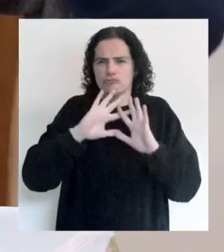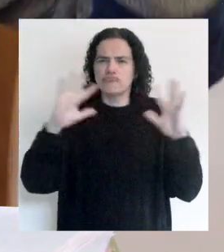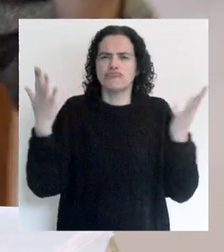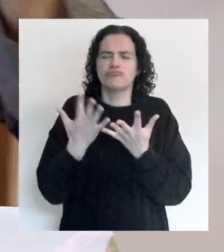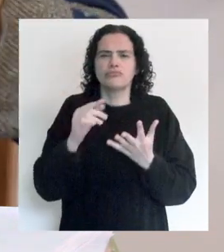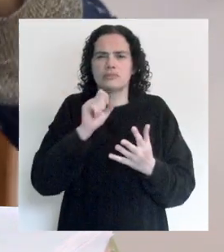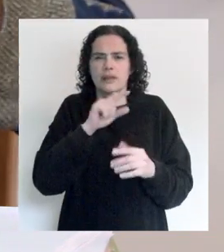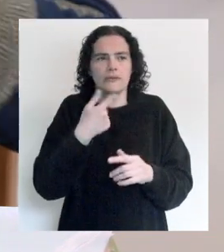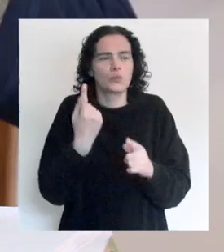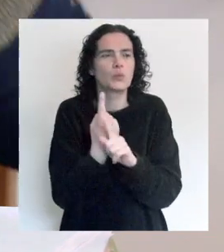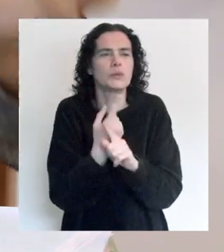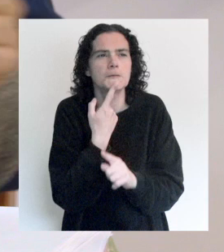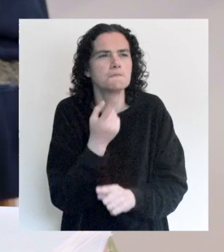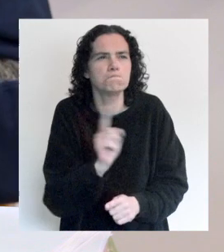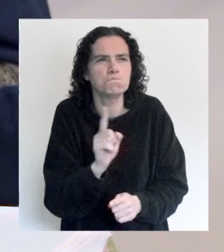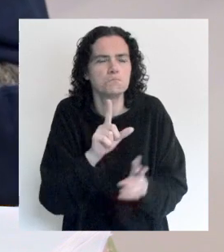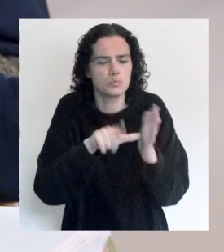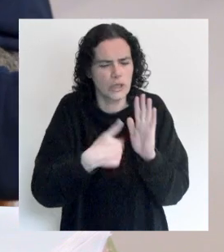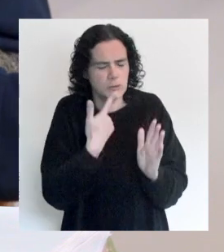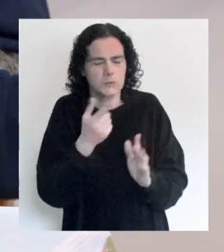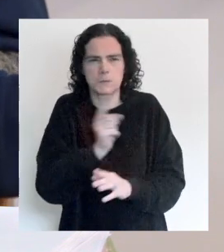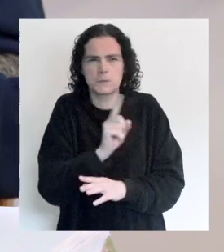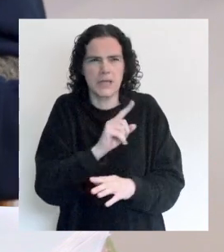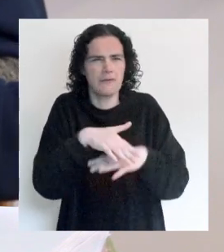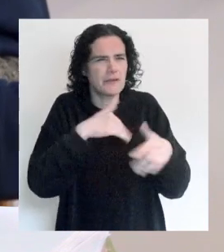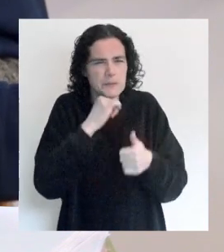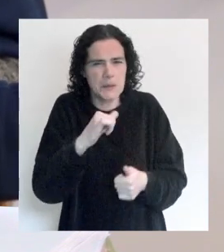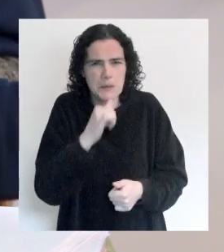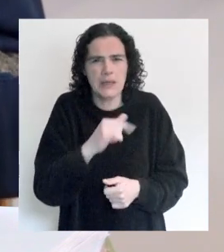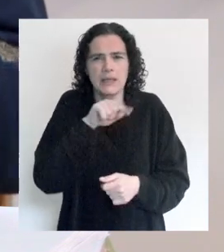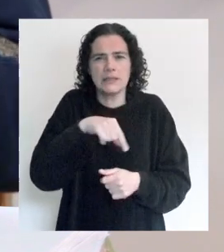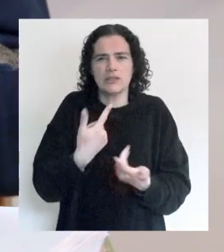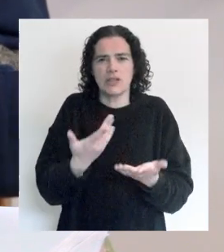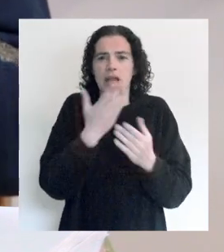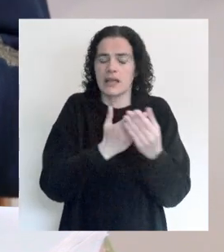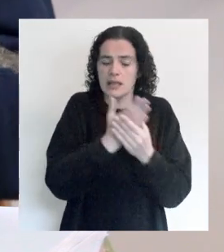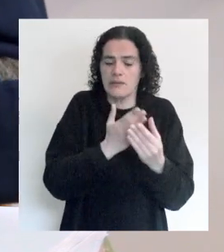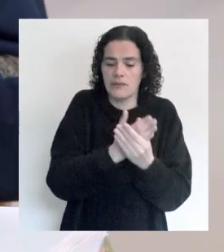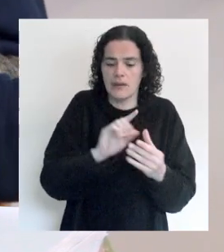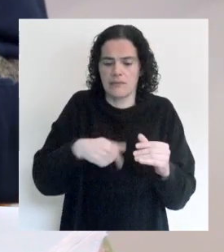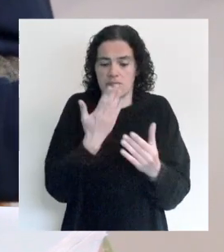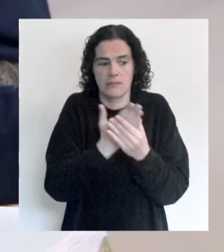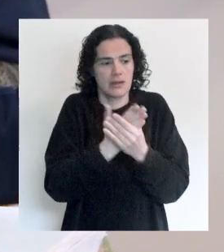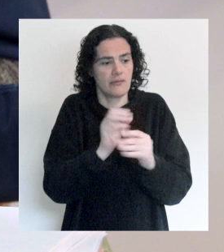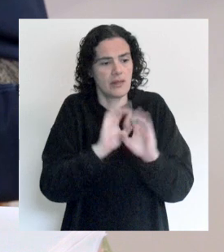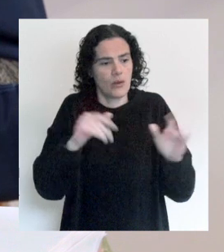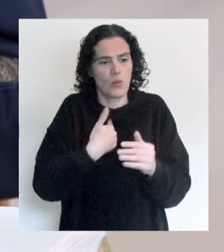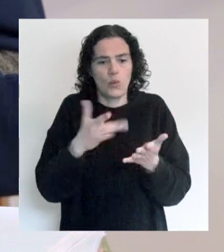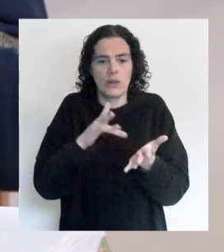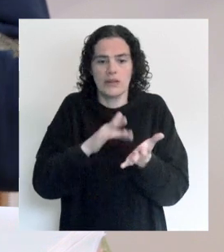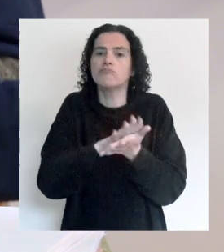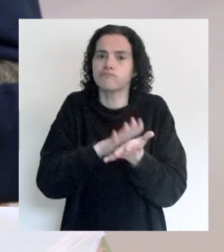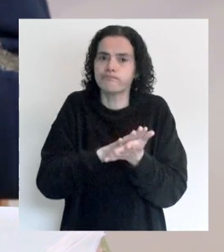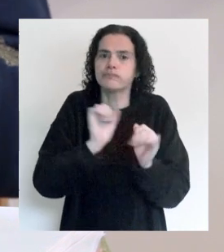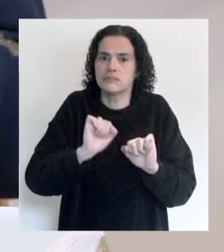whole range, of the unrealized projects, it's an archive within the archive, and of course,